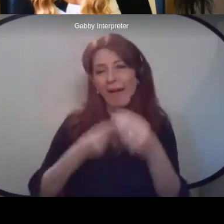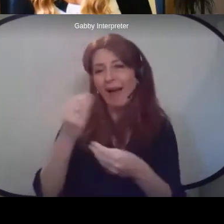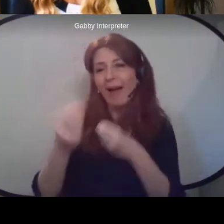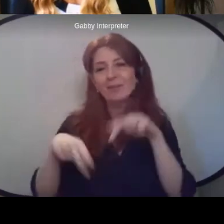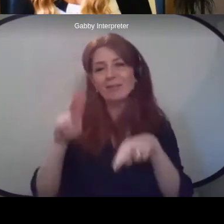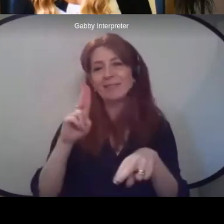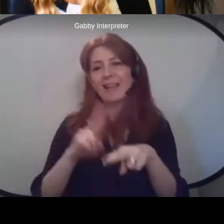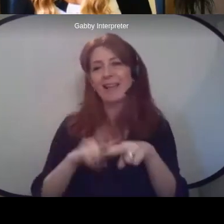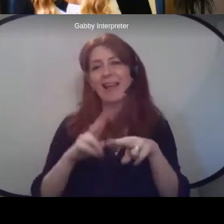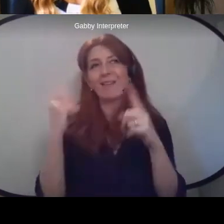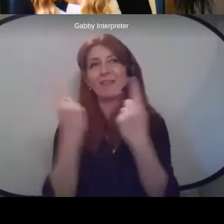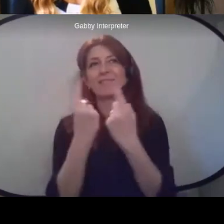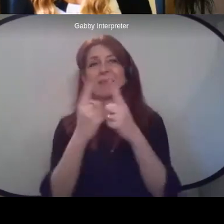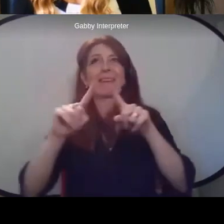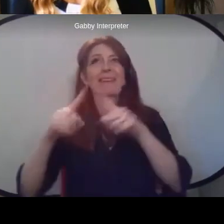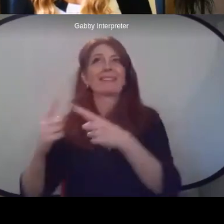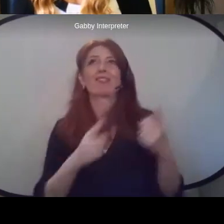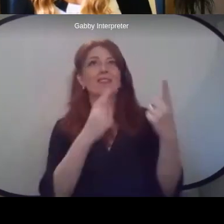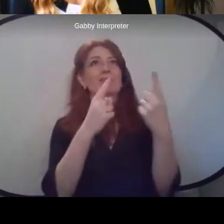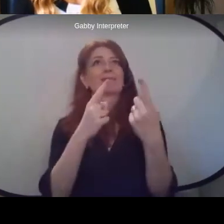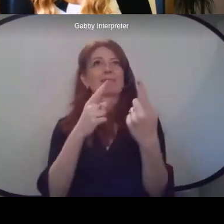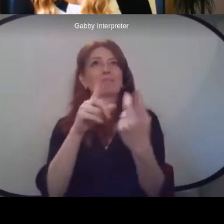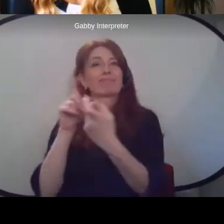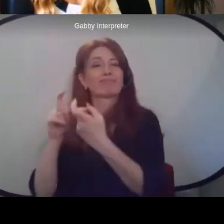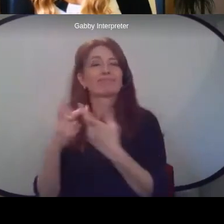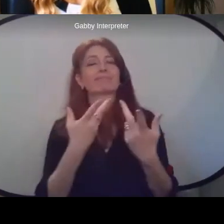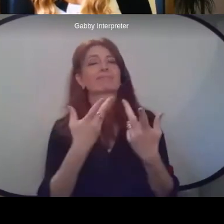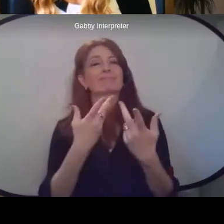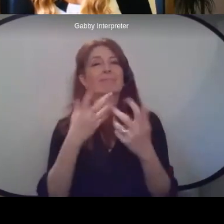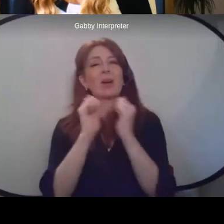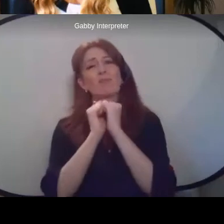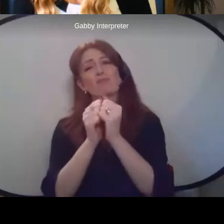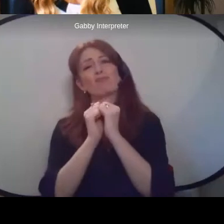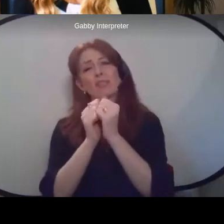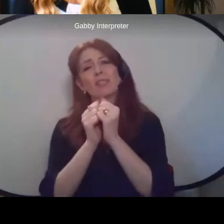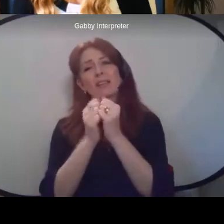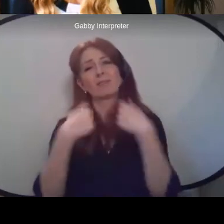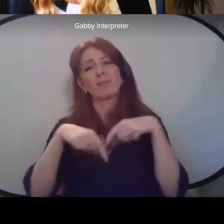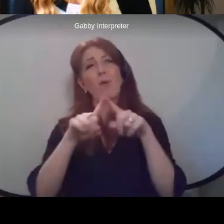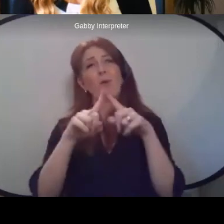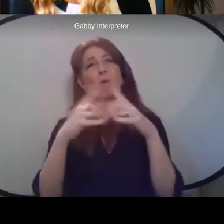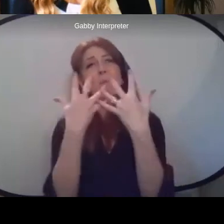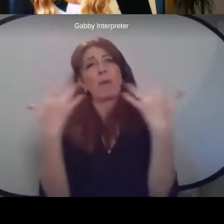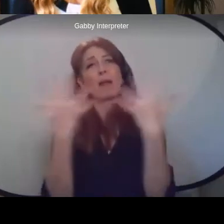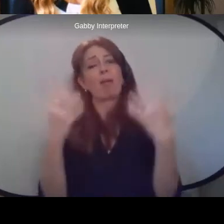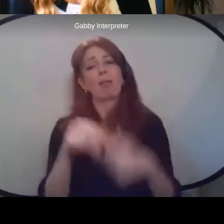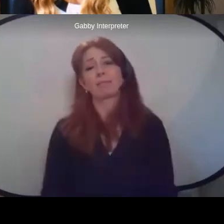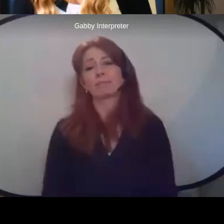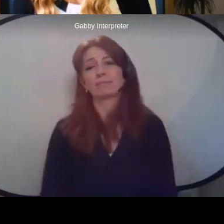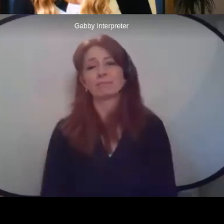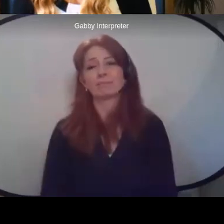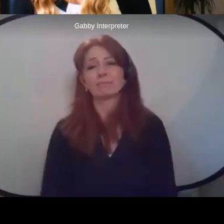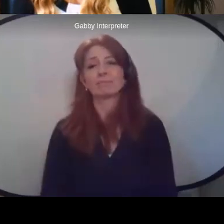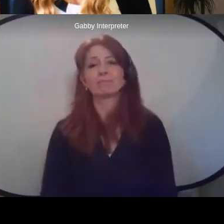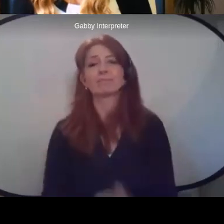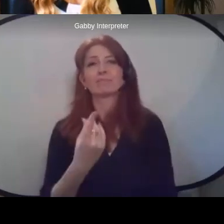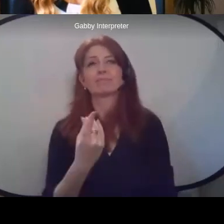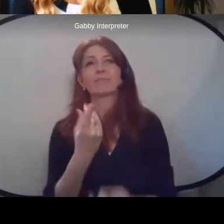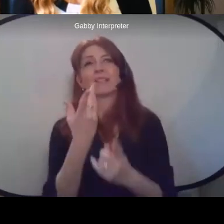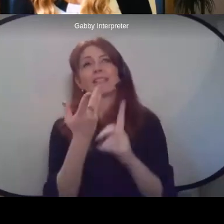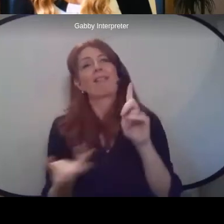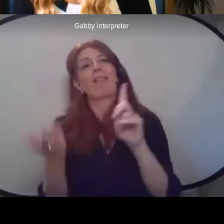there's something different to what I have said, but I appreciate for you being a great panelist there and still kind of coming in with something.